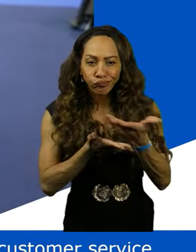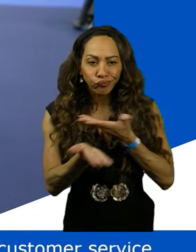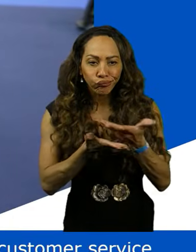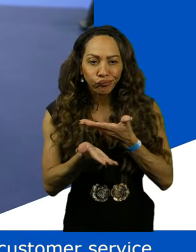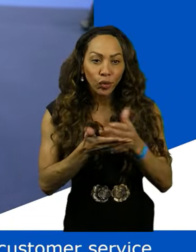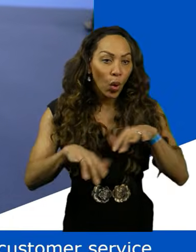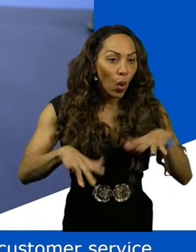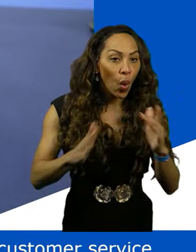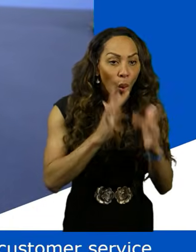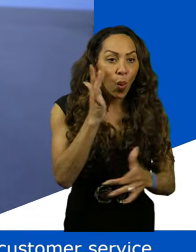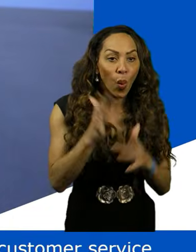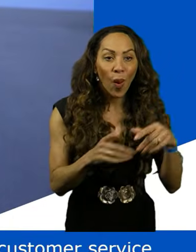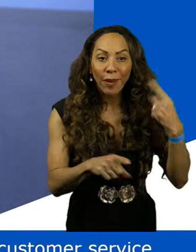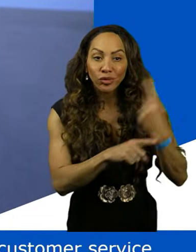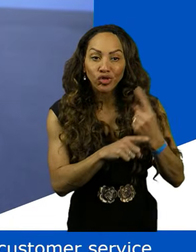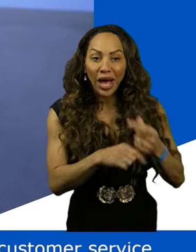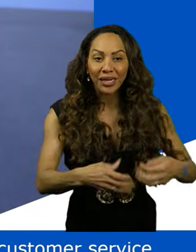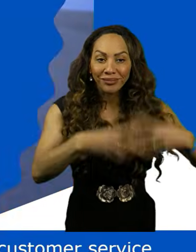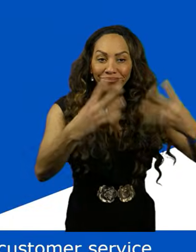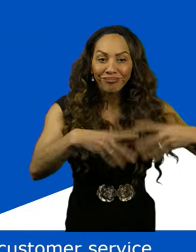chat channels. Thank you.